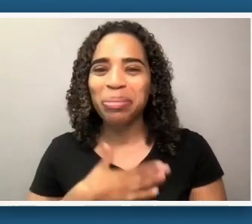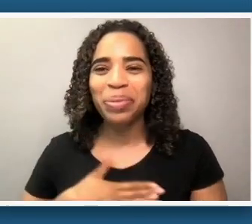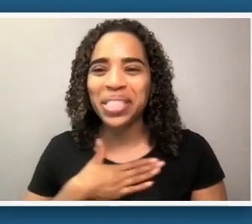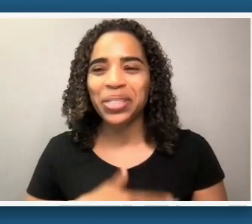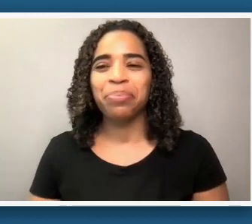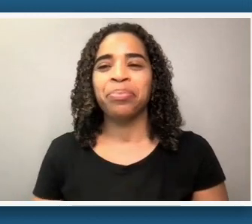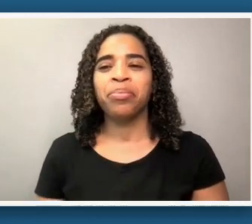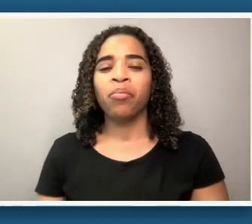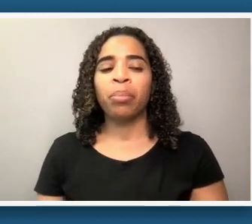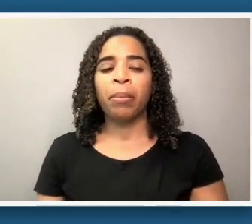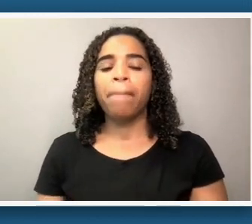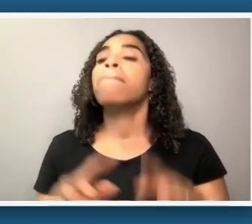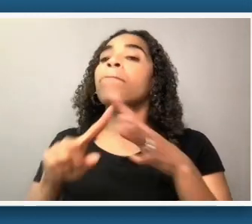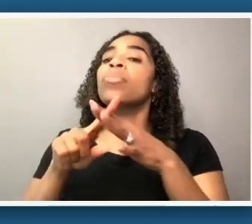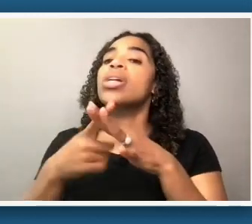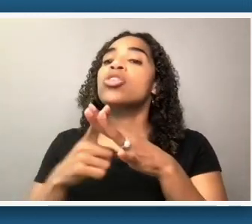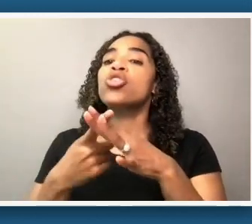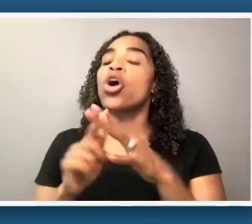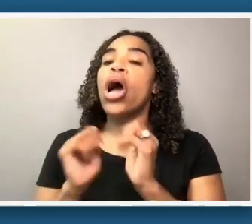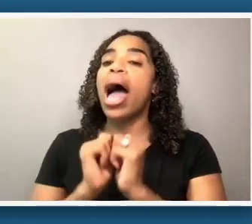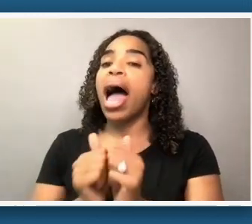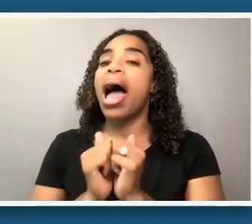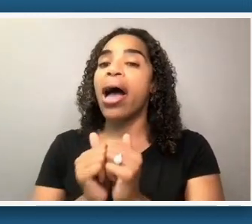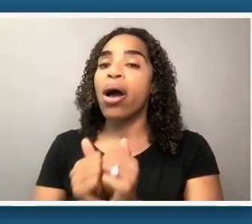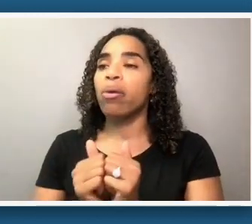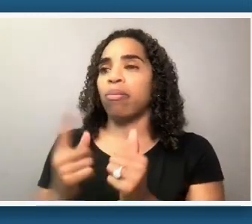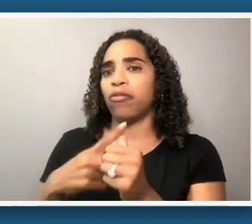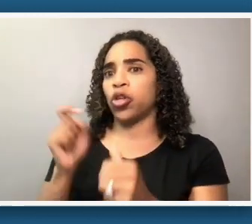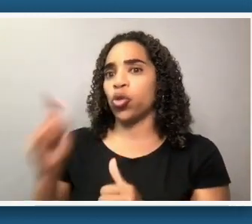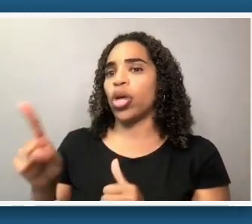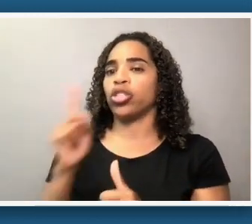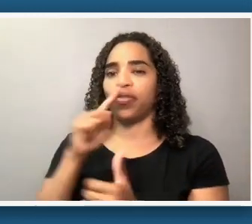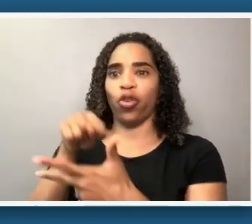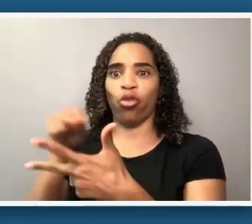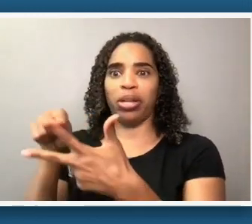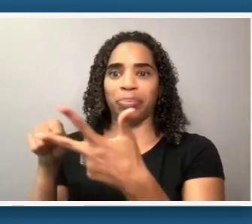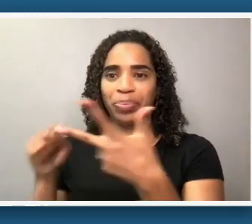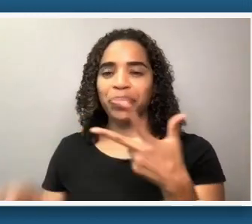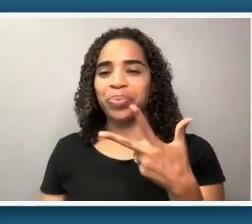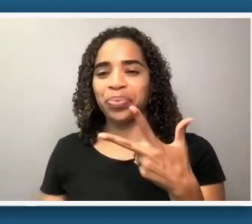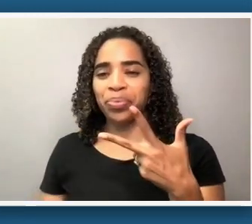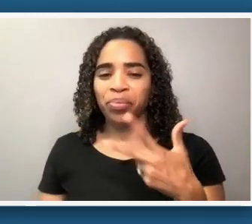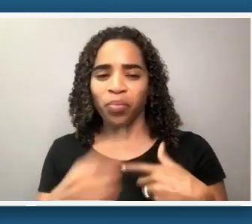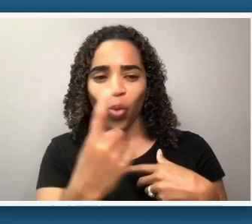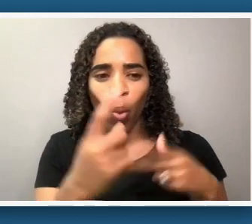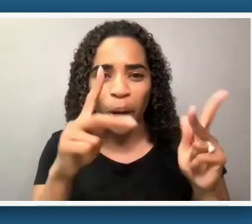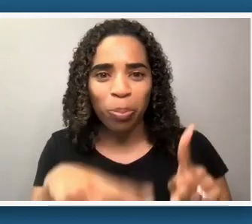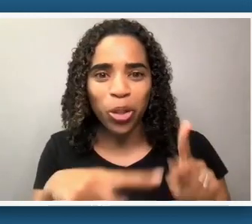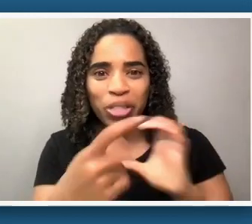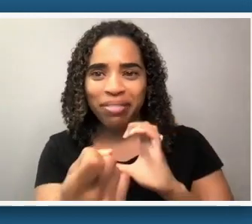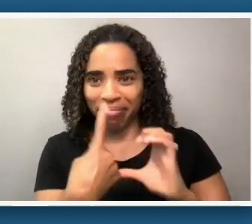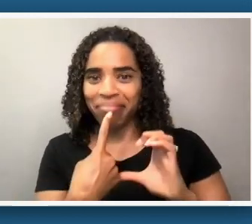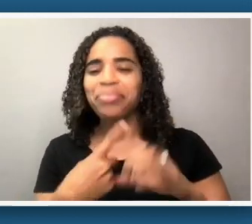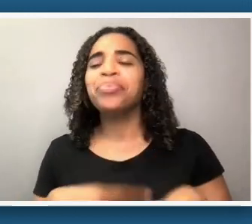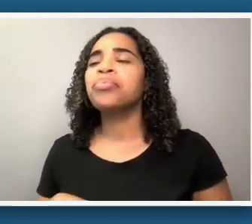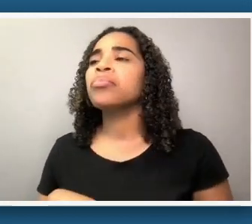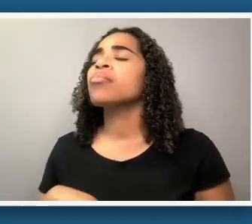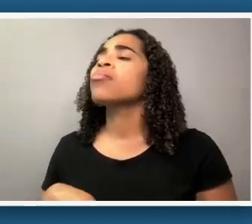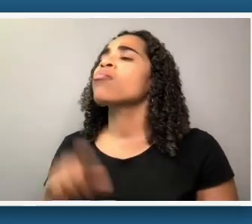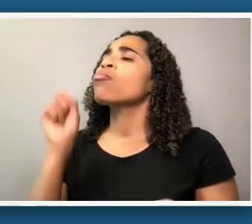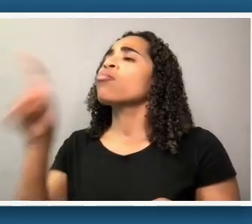to start this conversation with a question for all three of you that's come from one of our viewers. They asked,